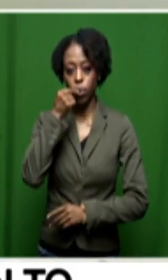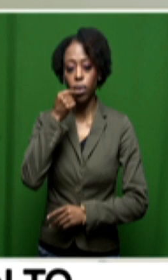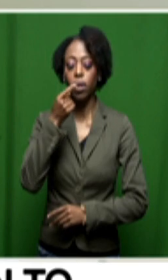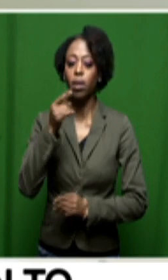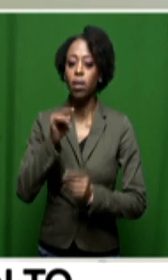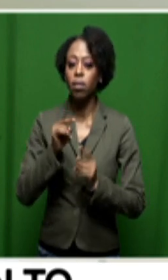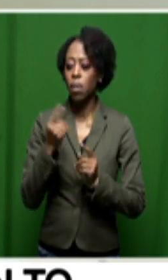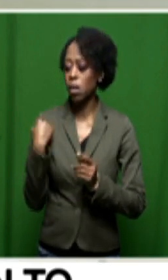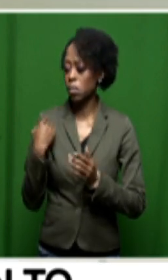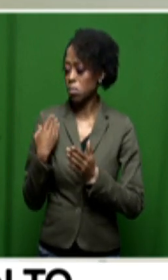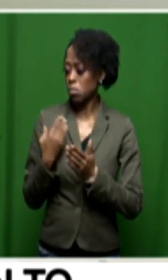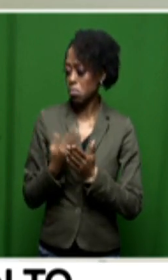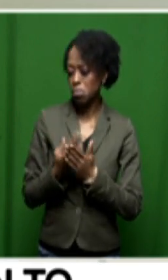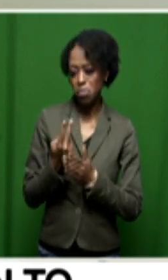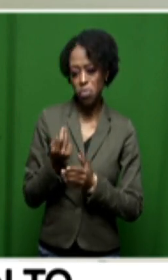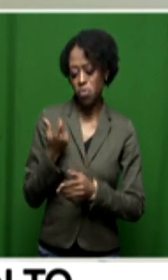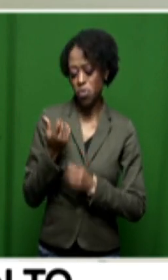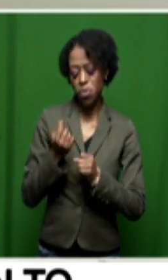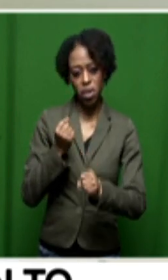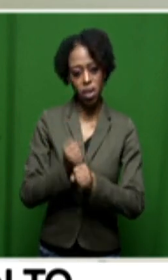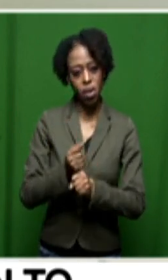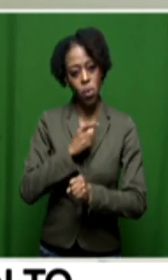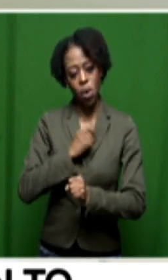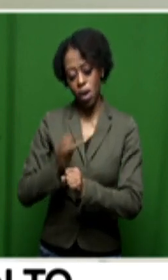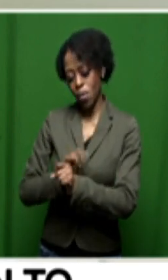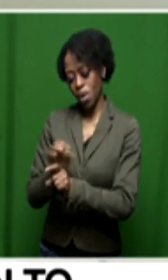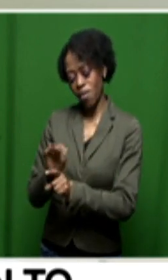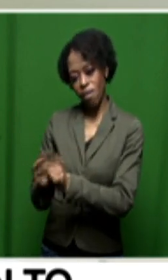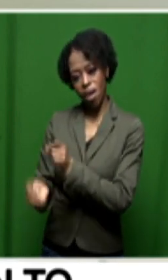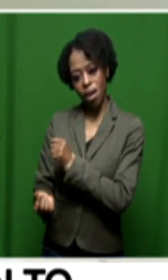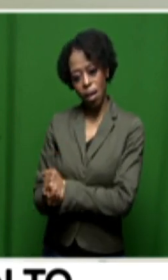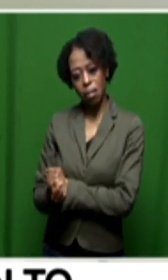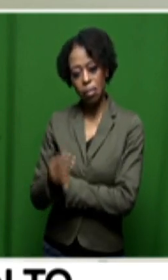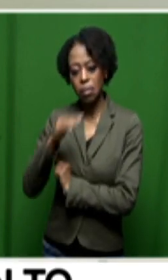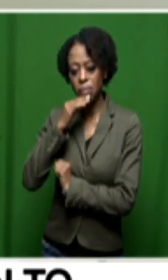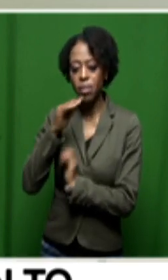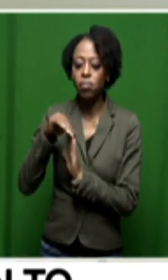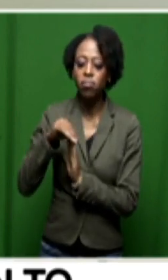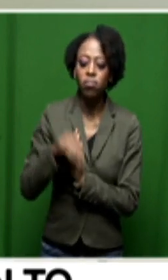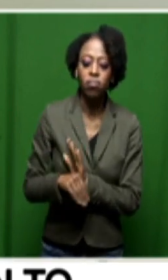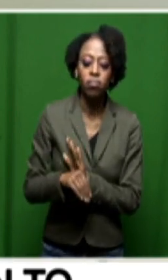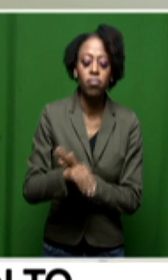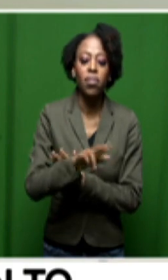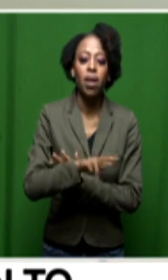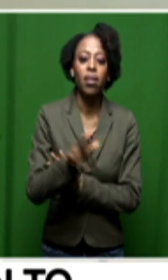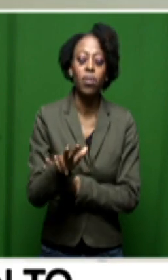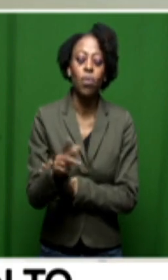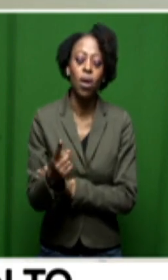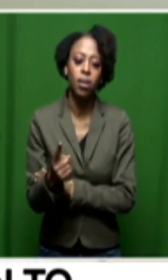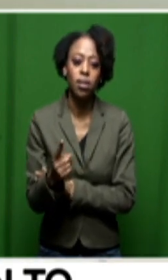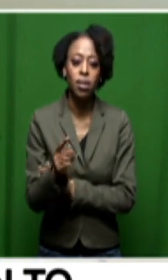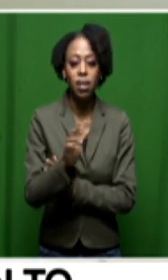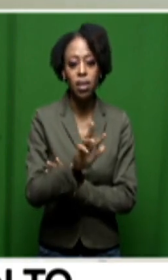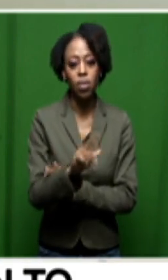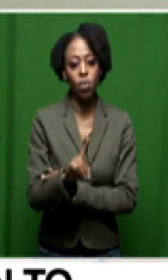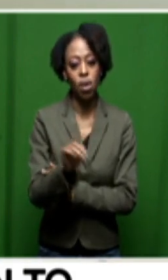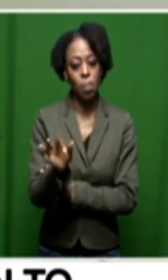the last few years, because of COVID, we dropped that figure down to